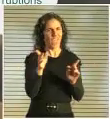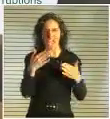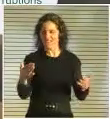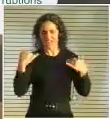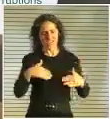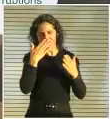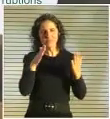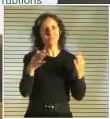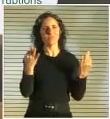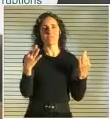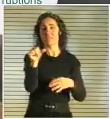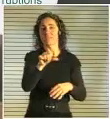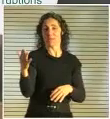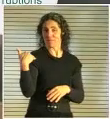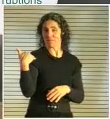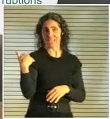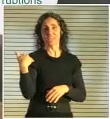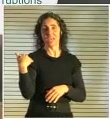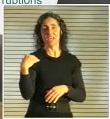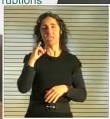a report by the IPCC coming out